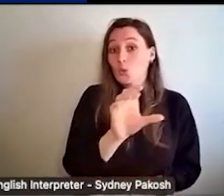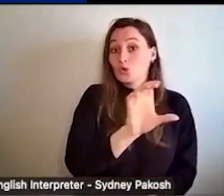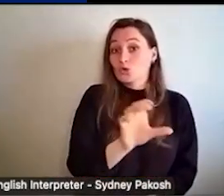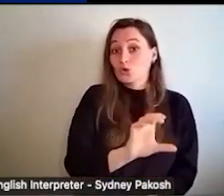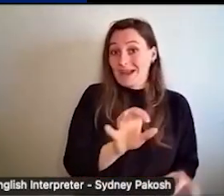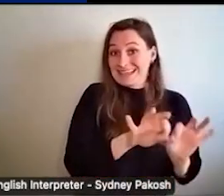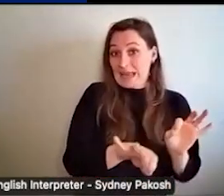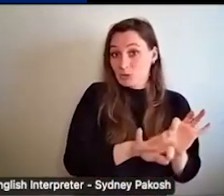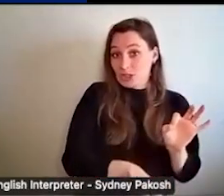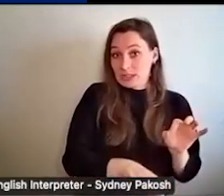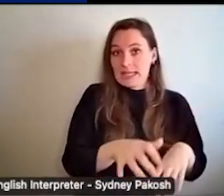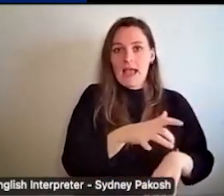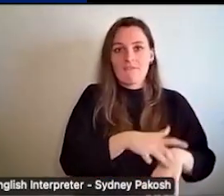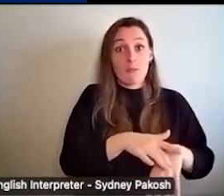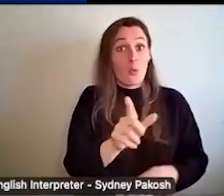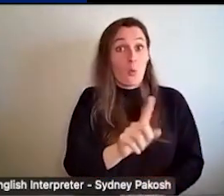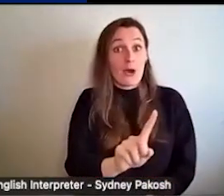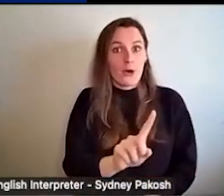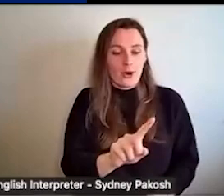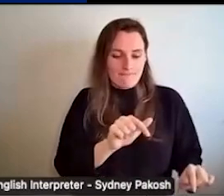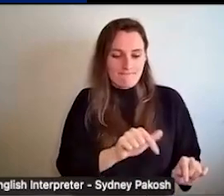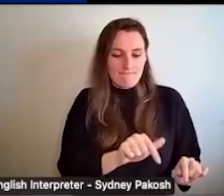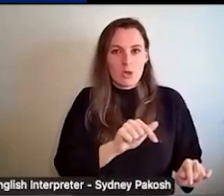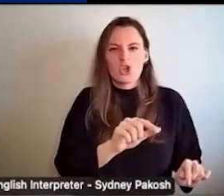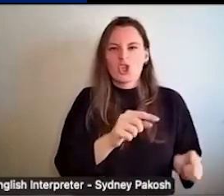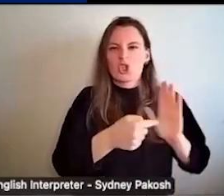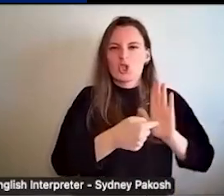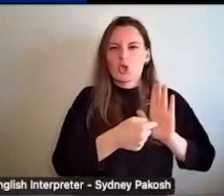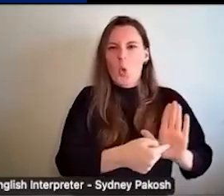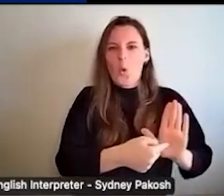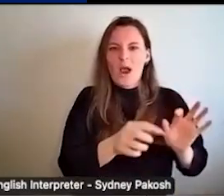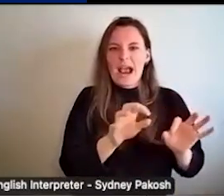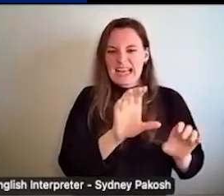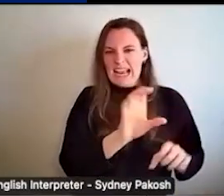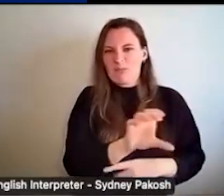by clicking the Show Captions icon.